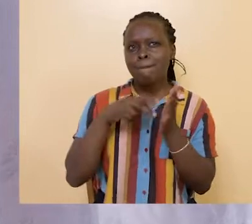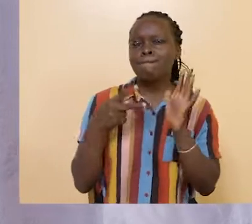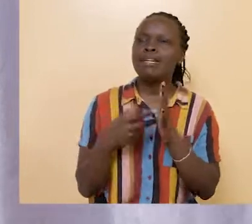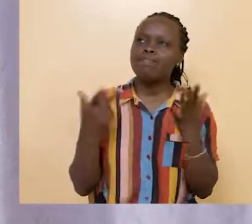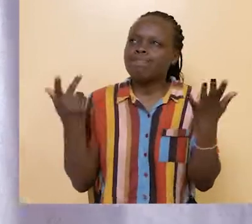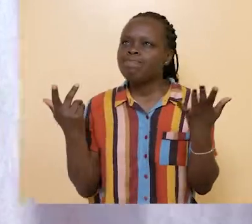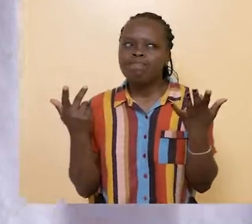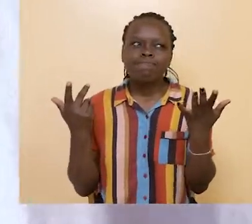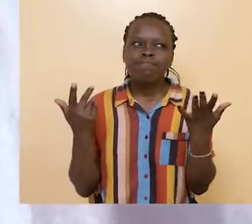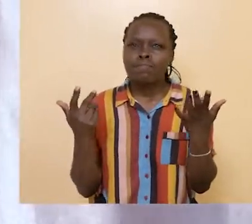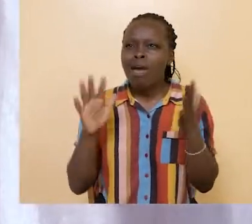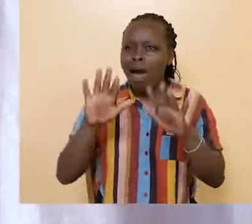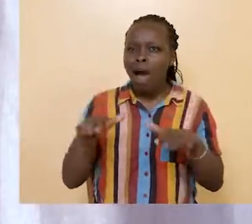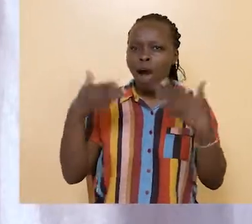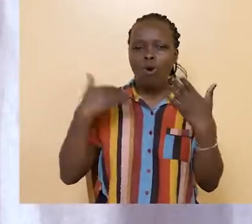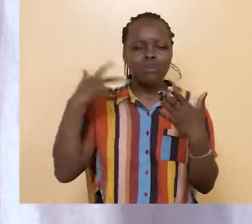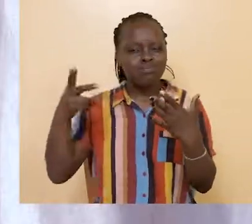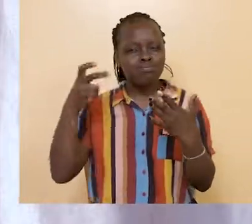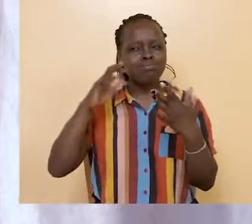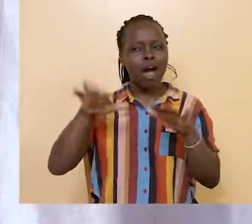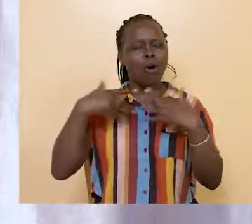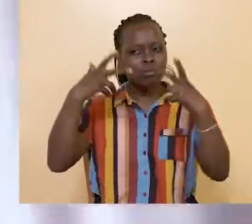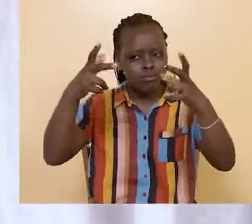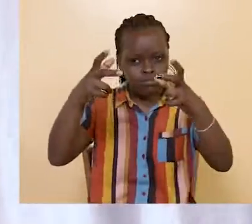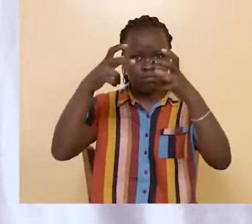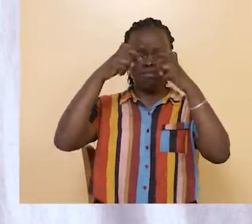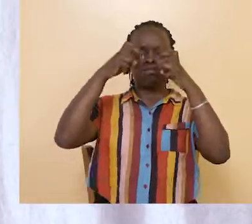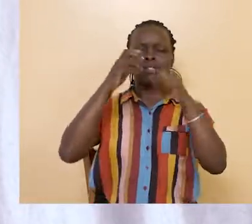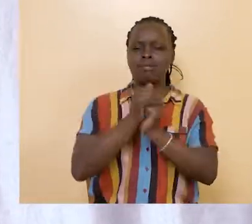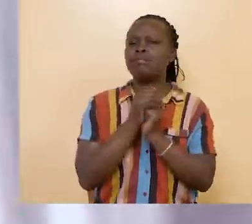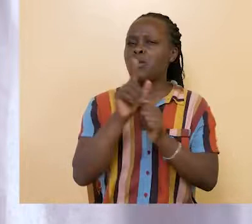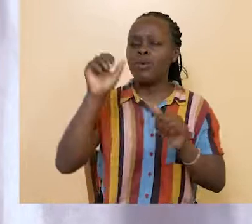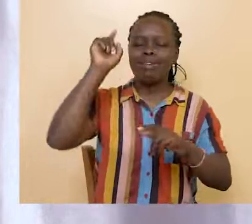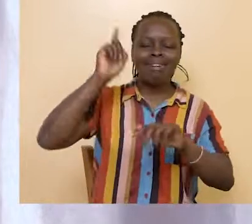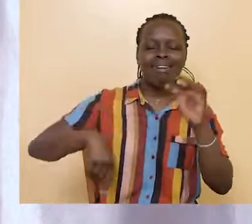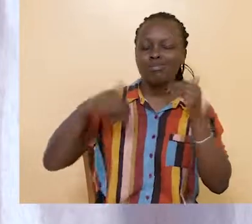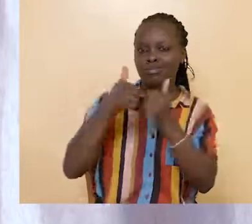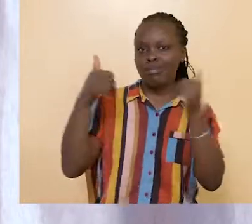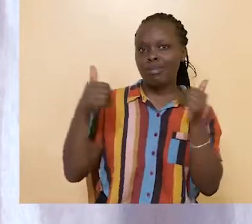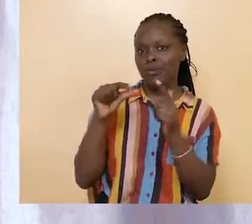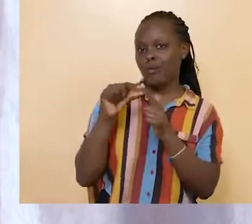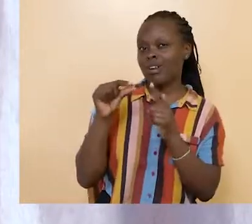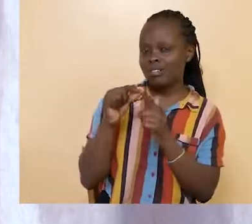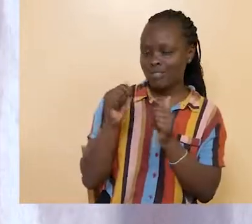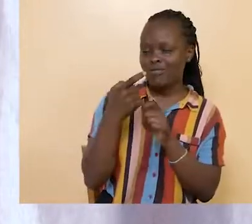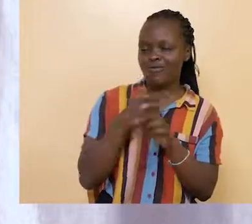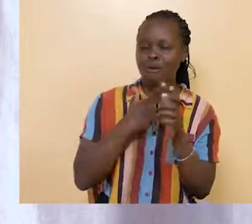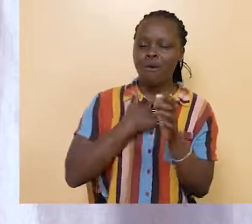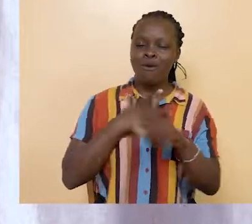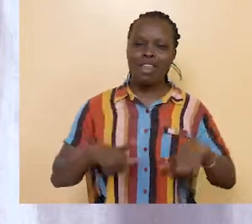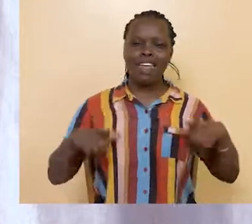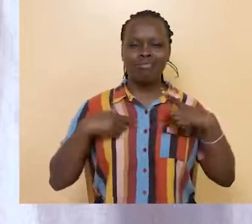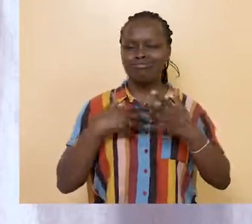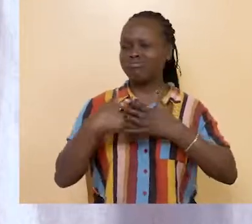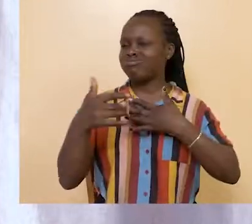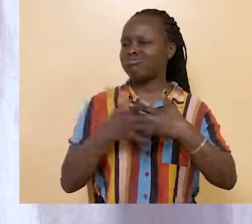of how we hear or perceive words, we cannot separate words from our existence, regardless of where